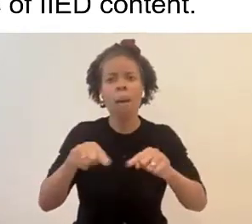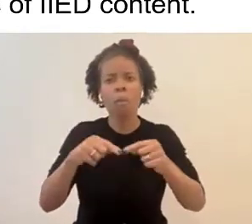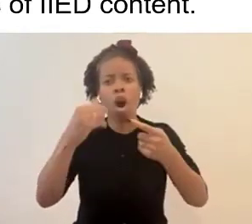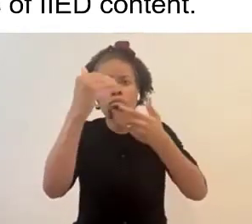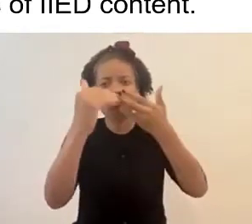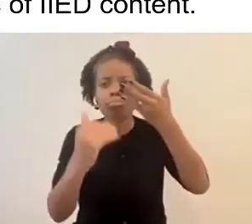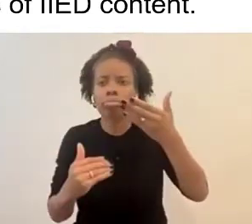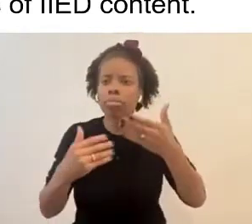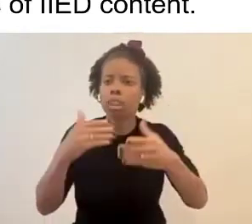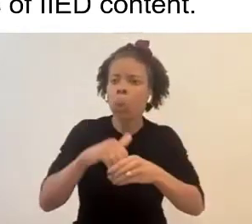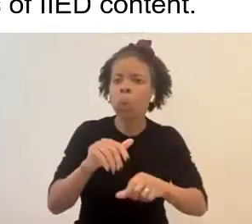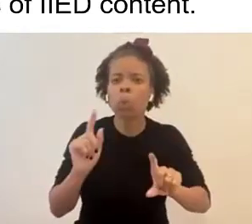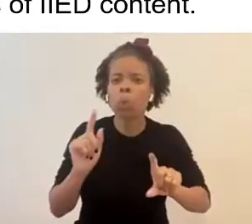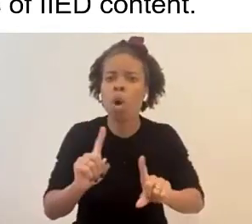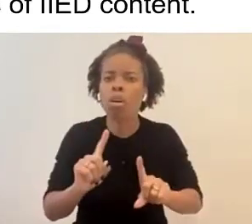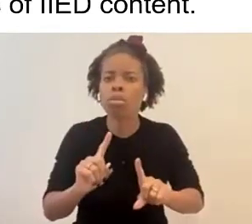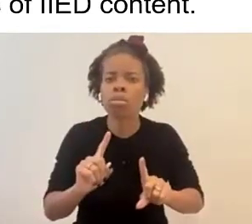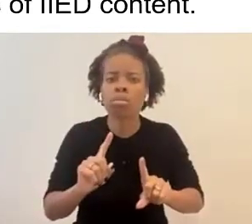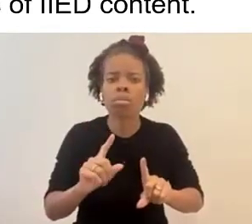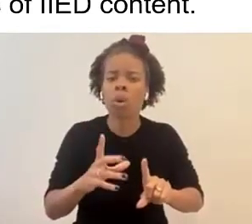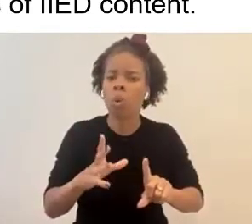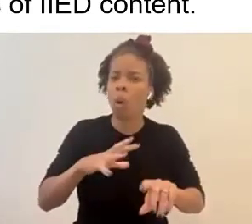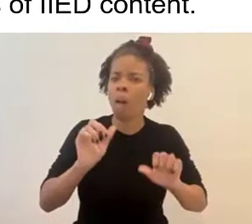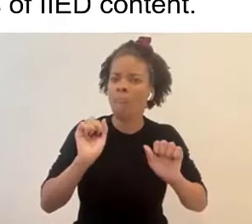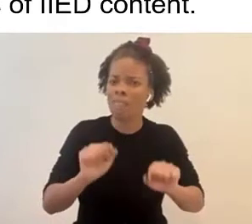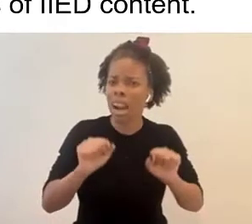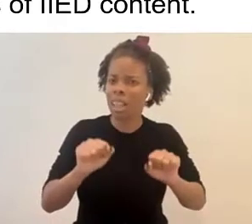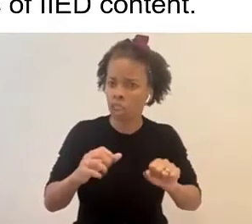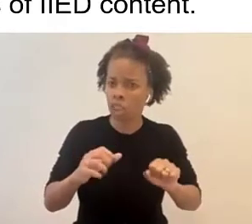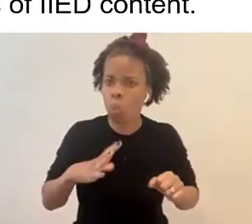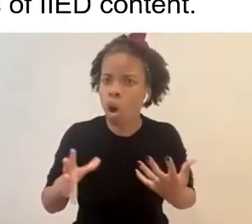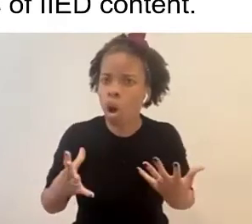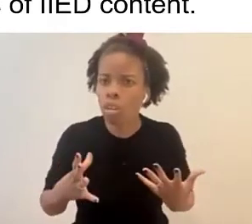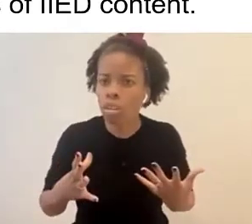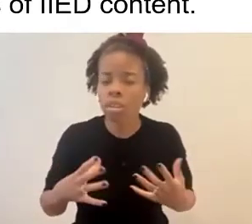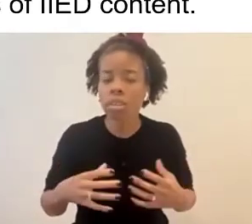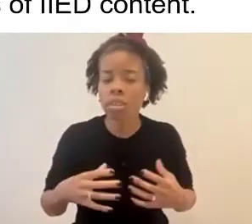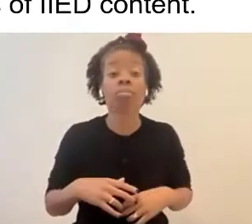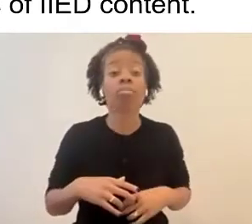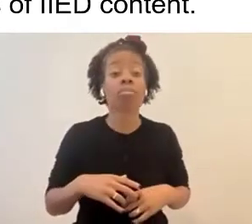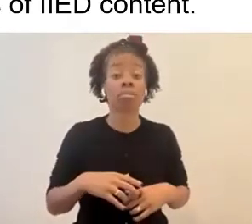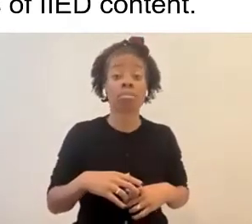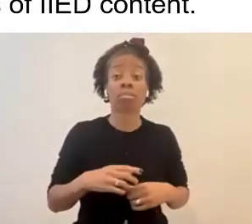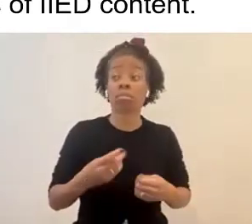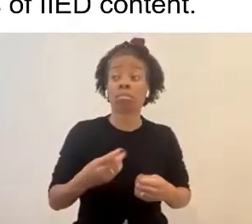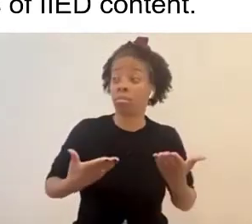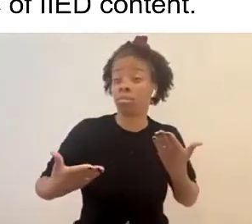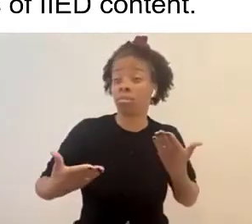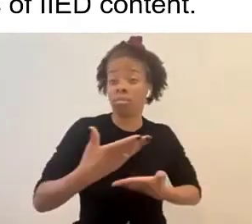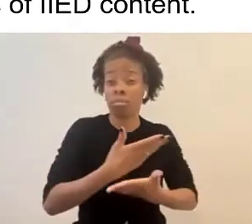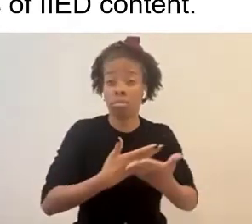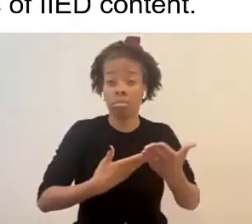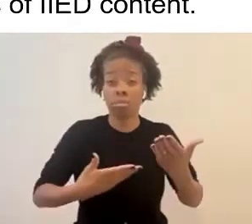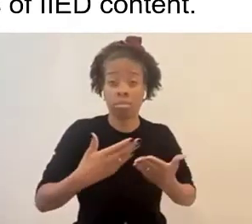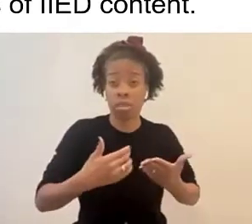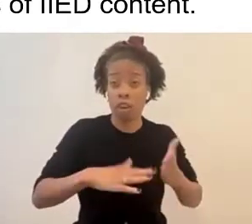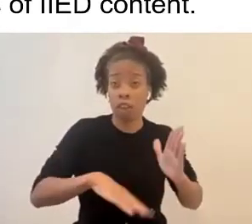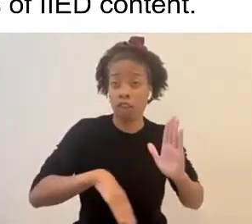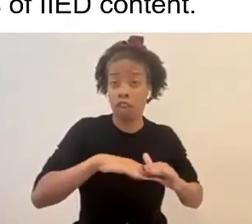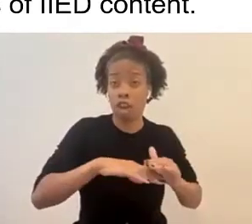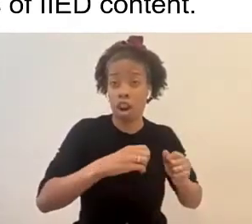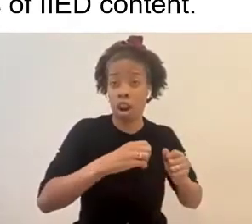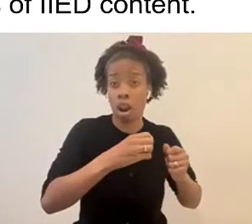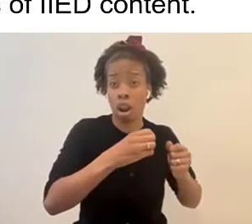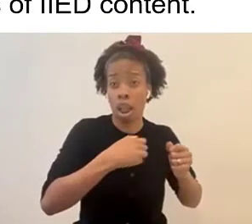to validate it, I suppose, to some degree. And as part of that, we had a really rich institute-wide conversation